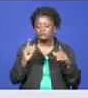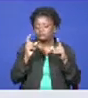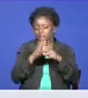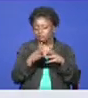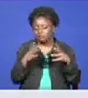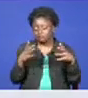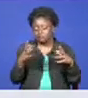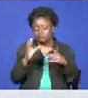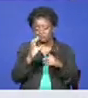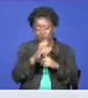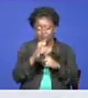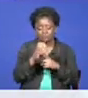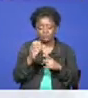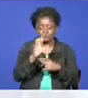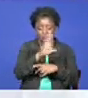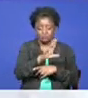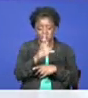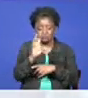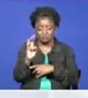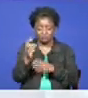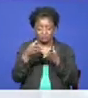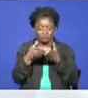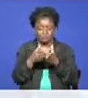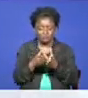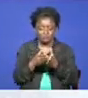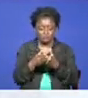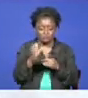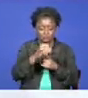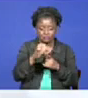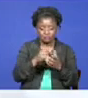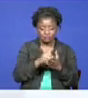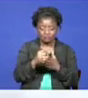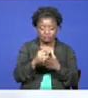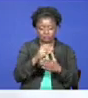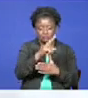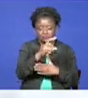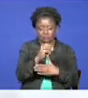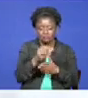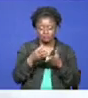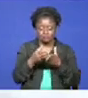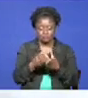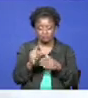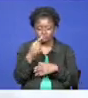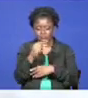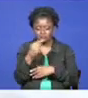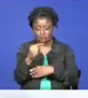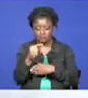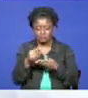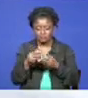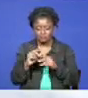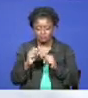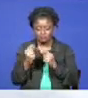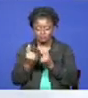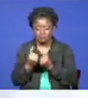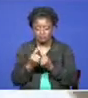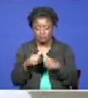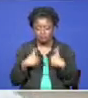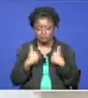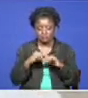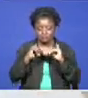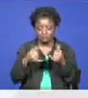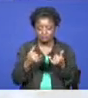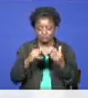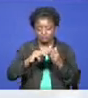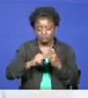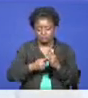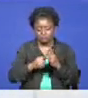the championship fleet, and we have 30 boats in the green fleet. Those are the young fellas that are just learning how to sail. Just tell me a bit